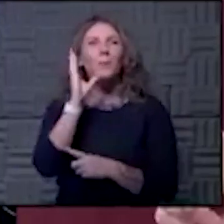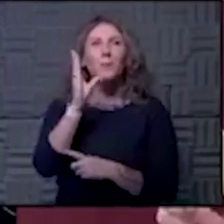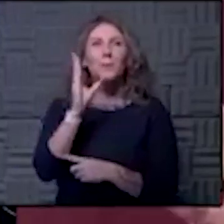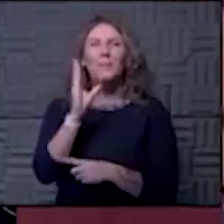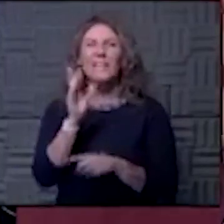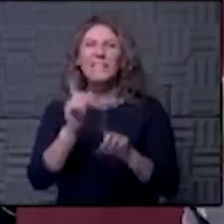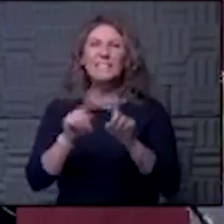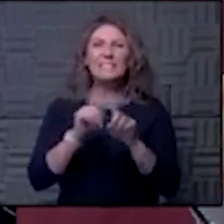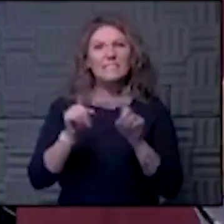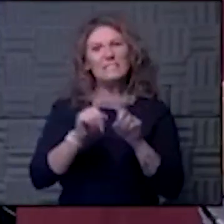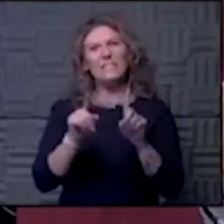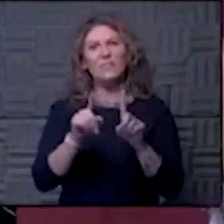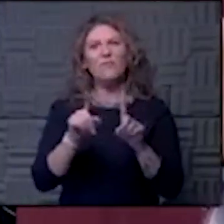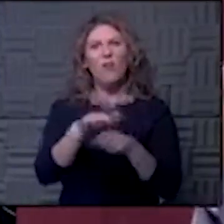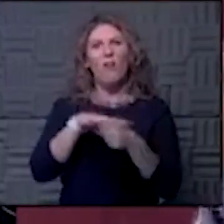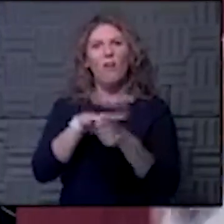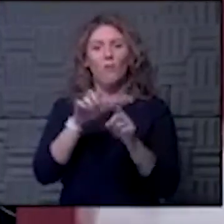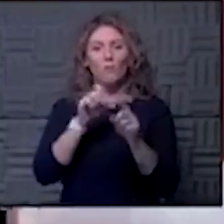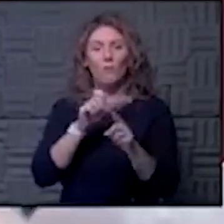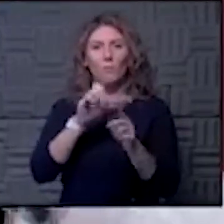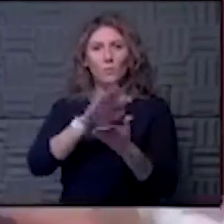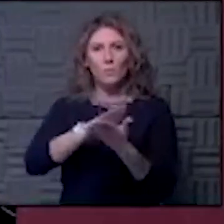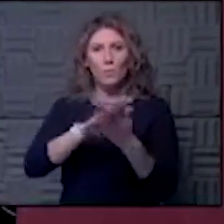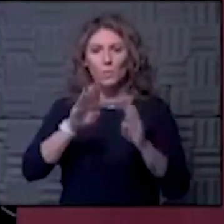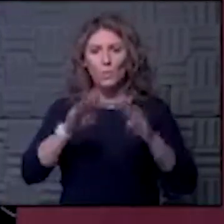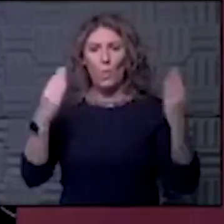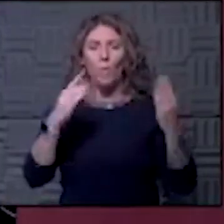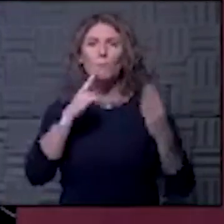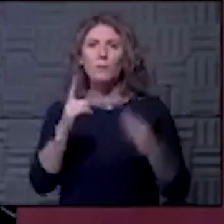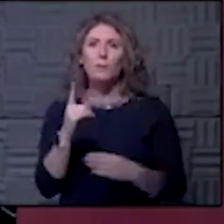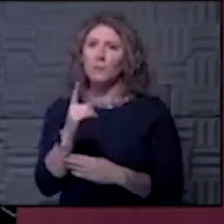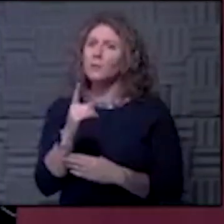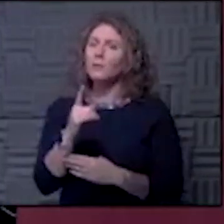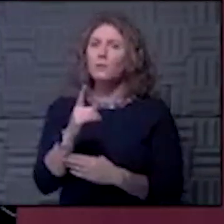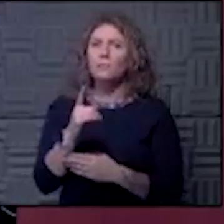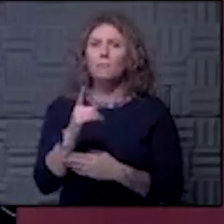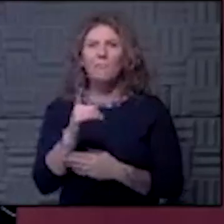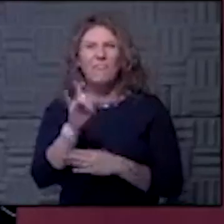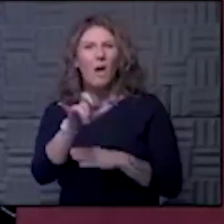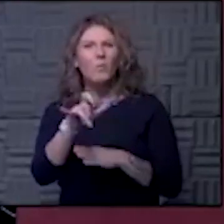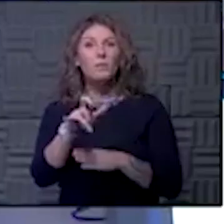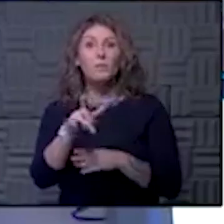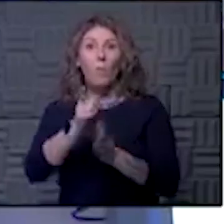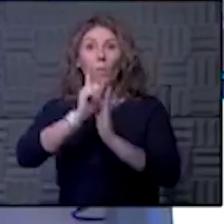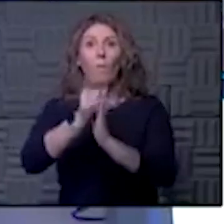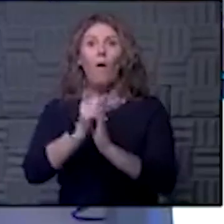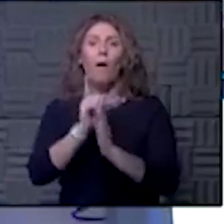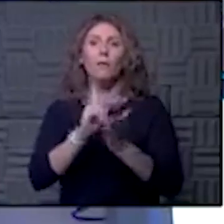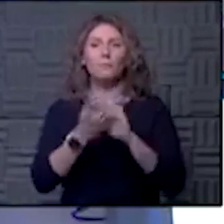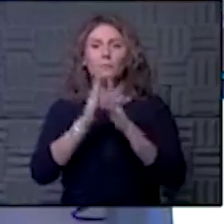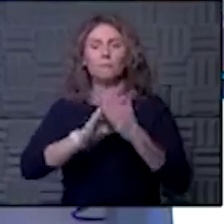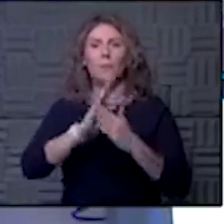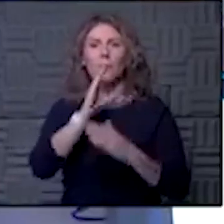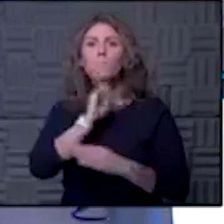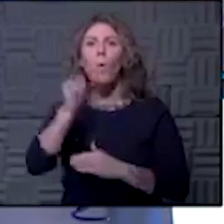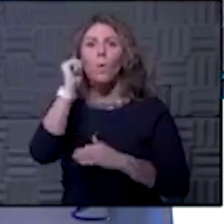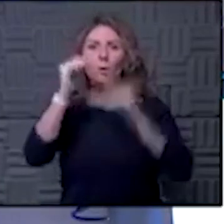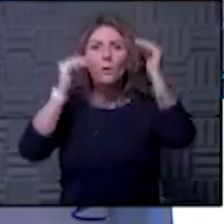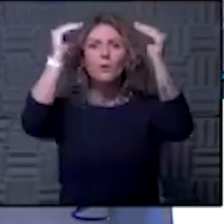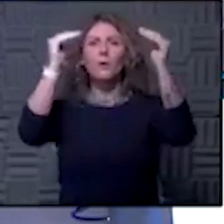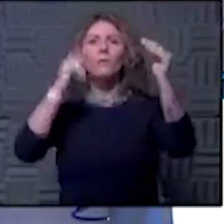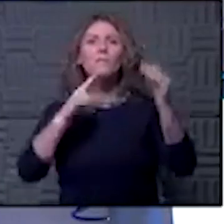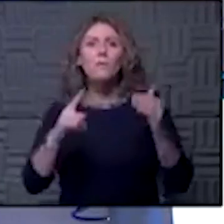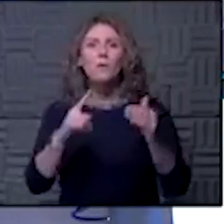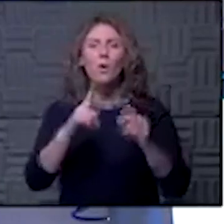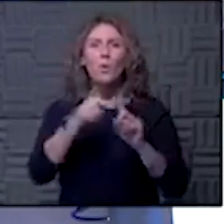different dynamic, though, than schools opening, right? Because when schools opened, Hawk, it took a while for that to really get into an older adult population, which are the ones that